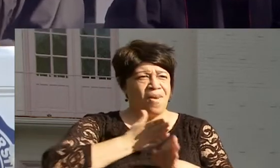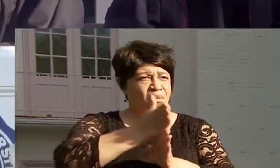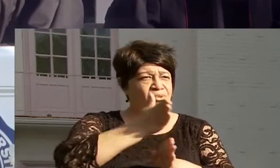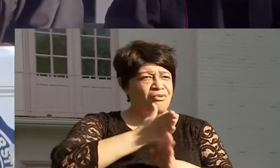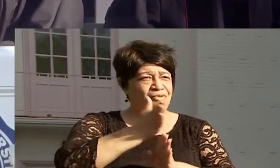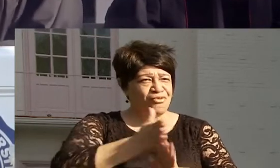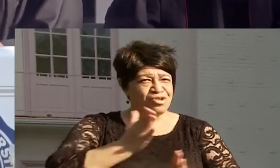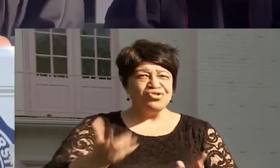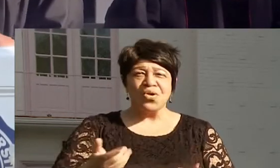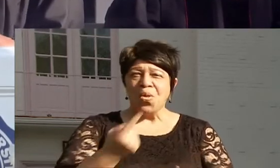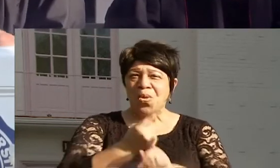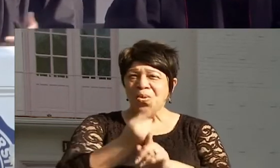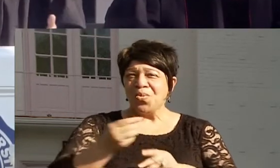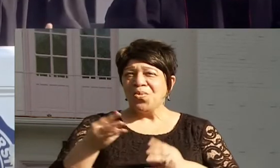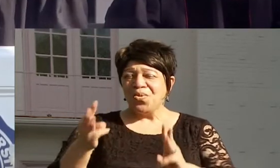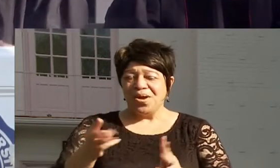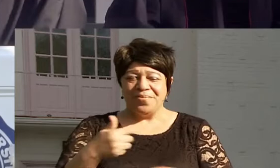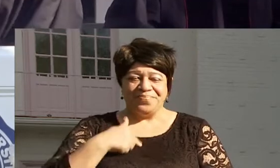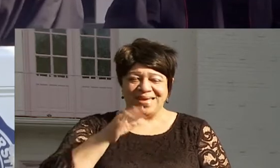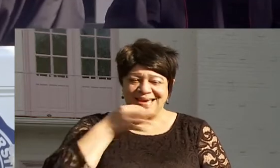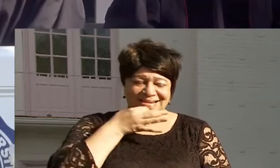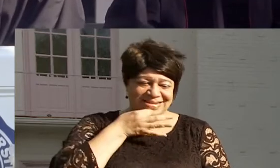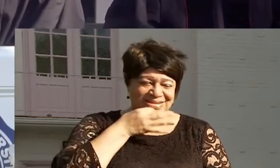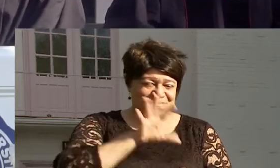right direction. I had just been